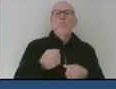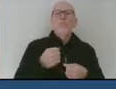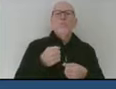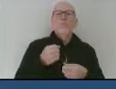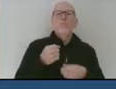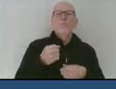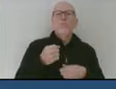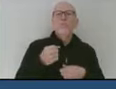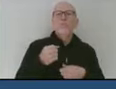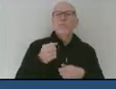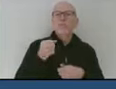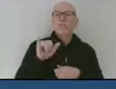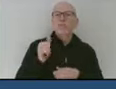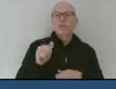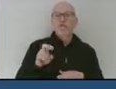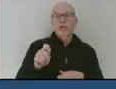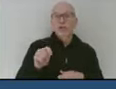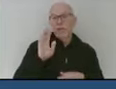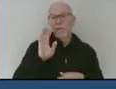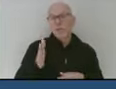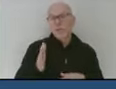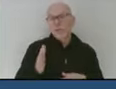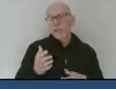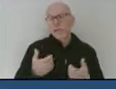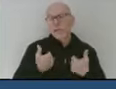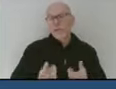that Janet will be tired of having me around home